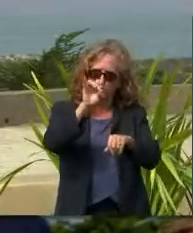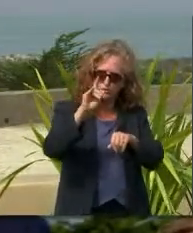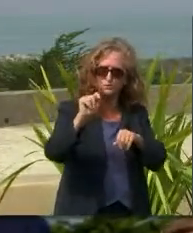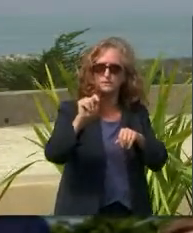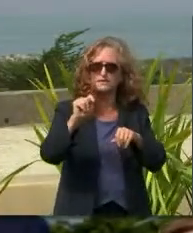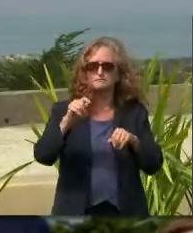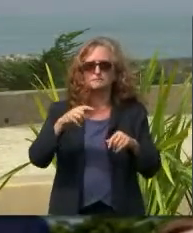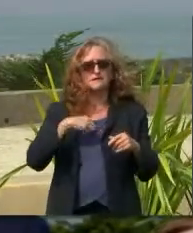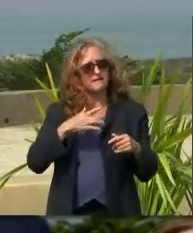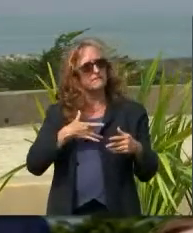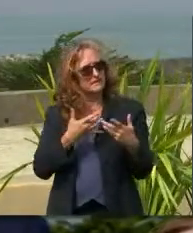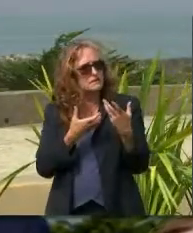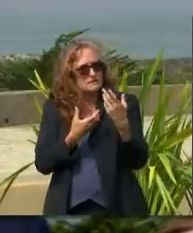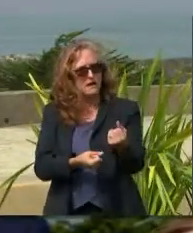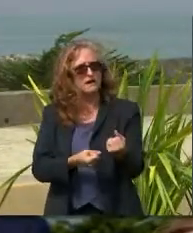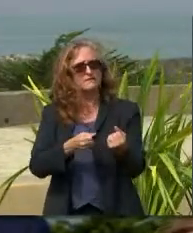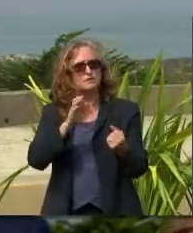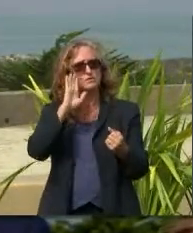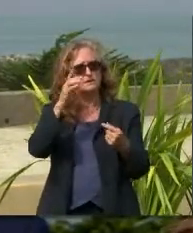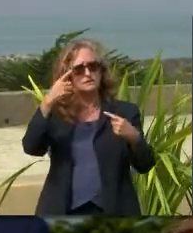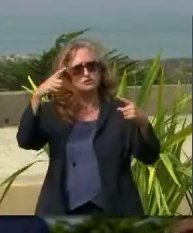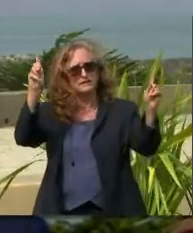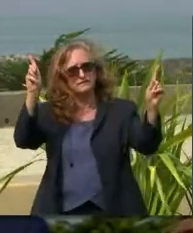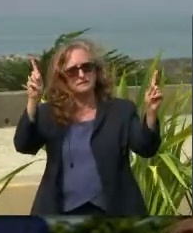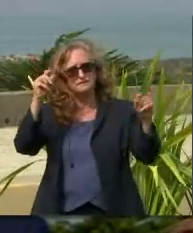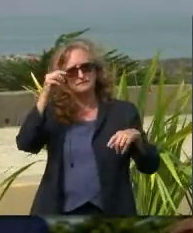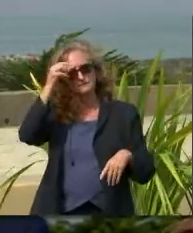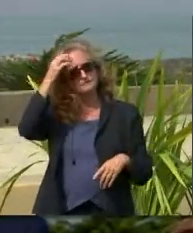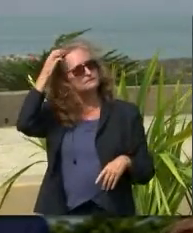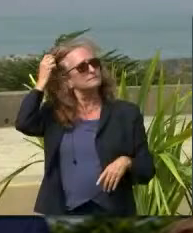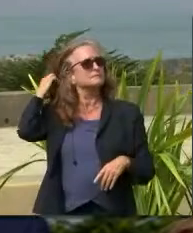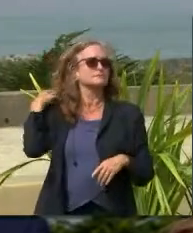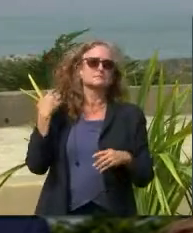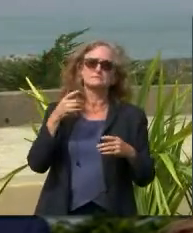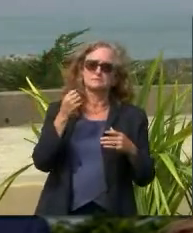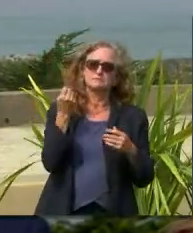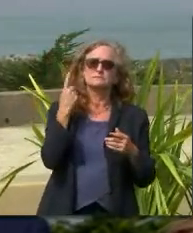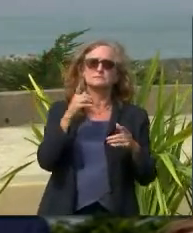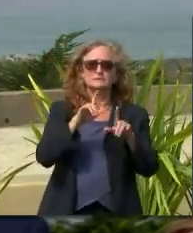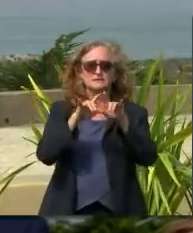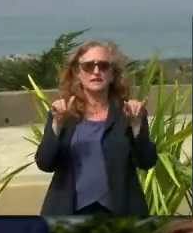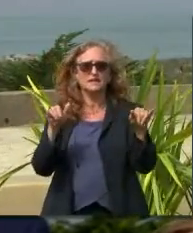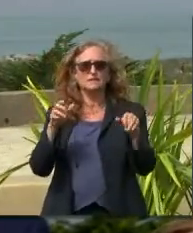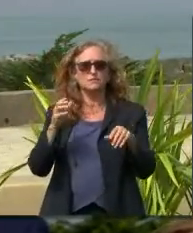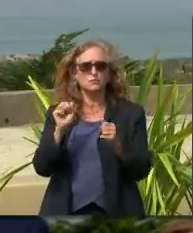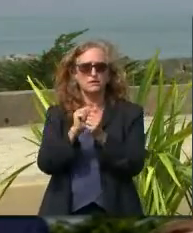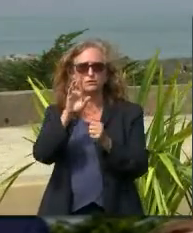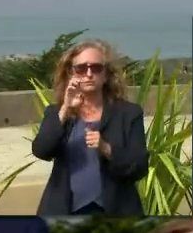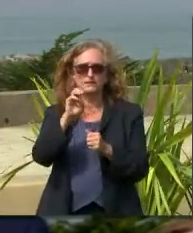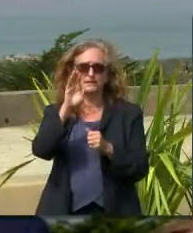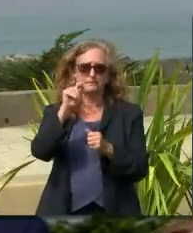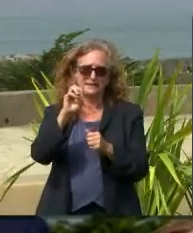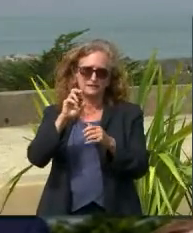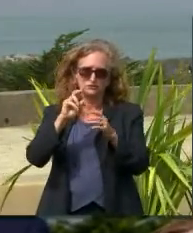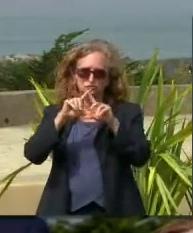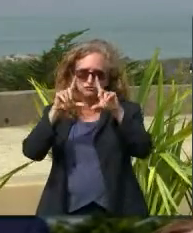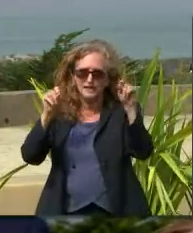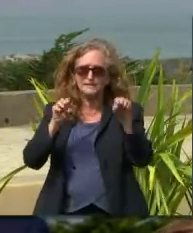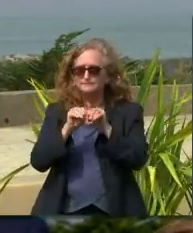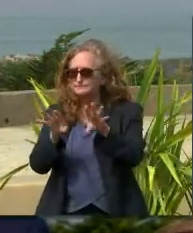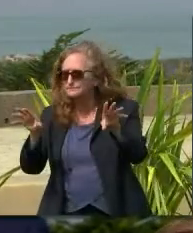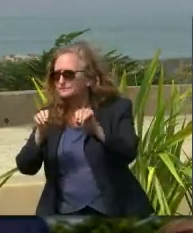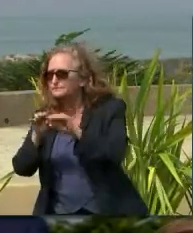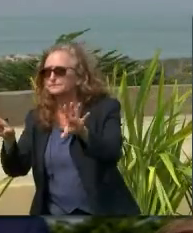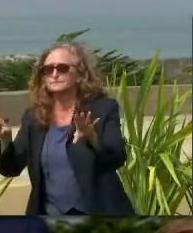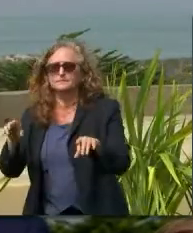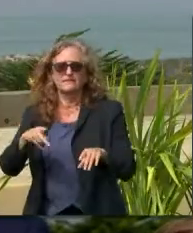quite confident we can achieve the result intended, as we have with these other rebate checks, and very proud again